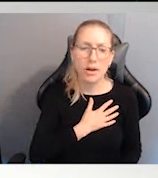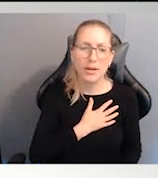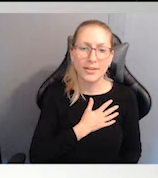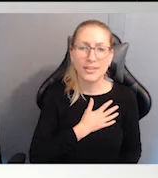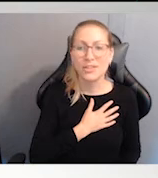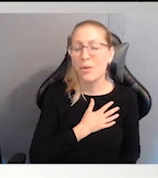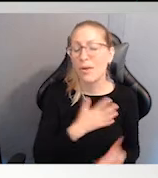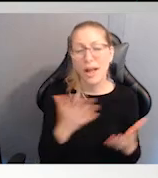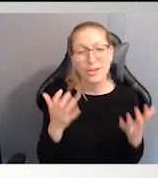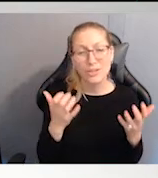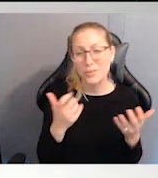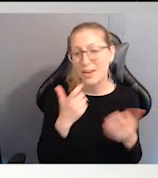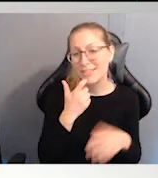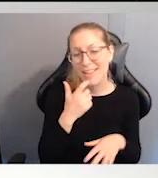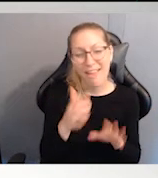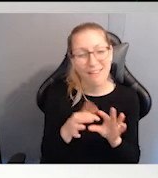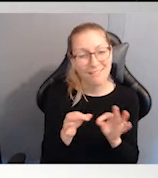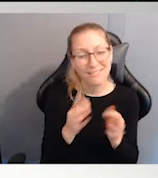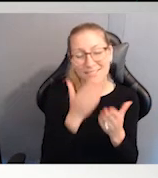Thank you all.